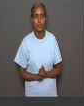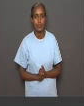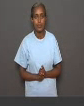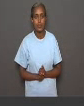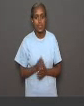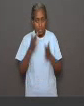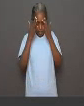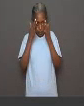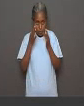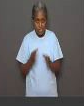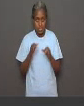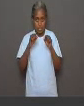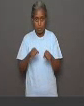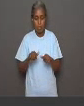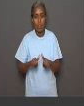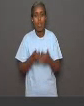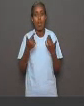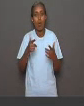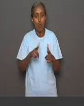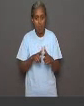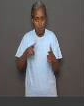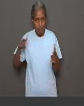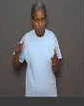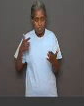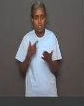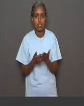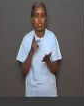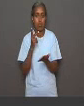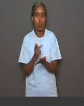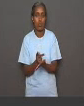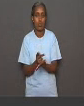Can we determine how far it is from the port?